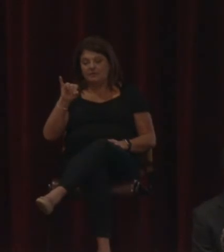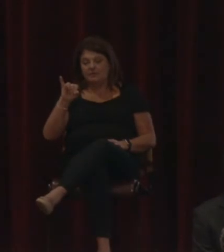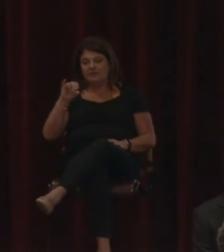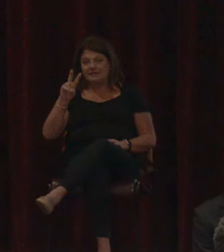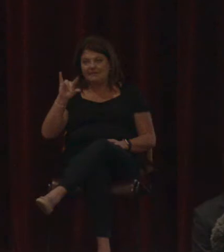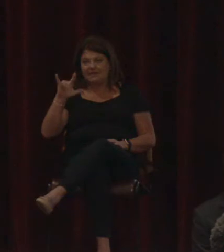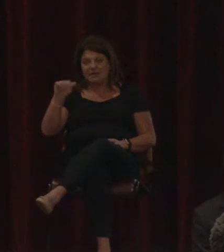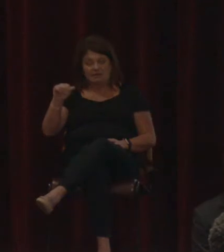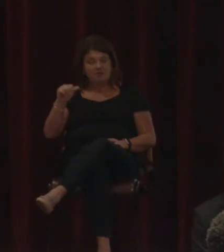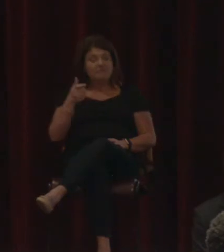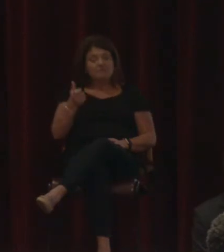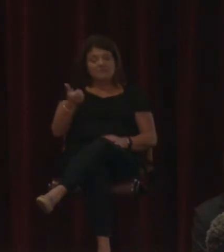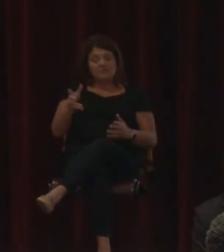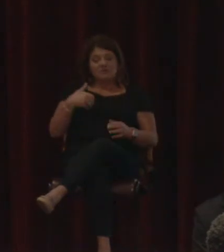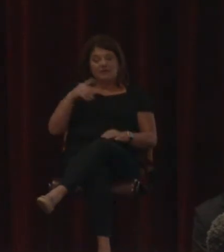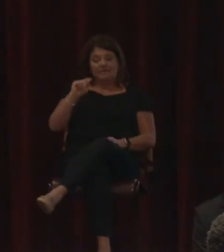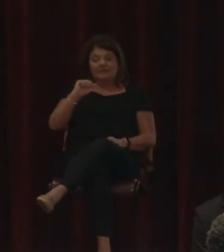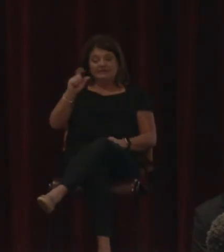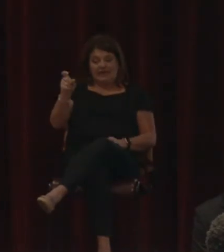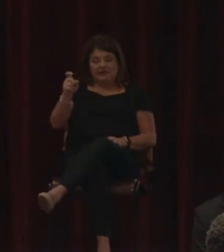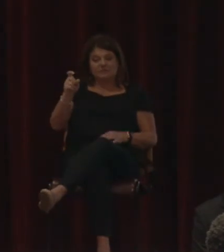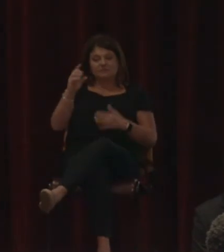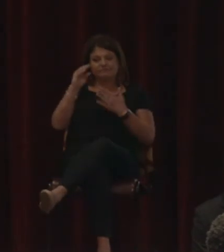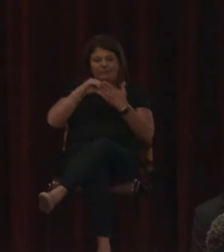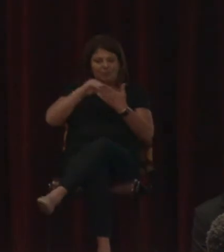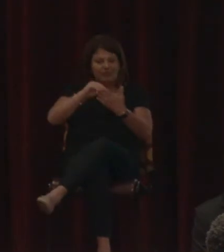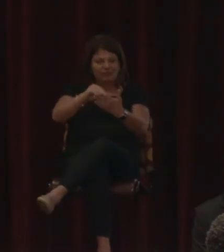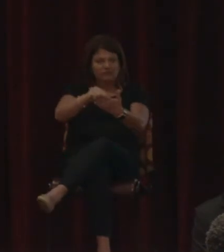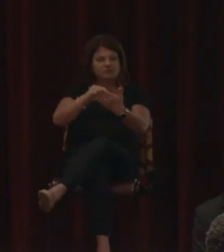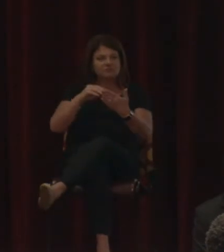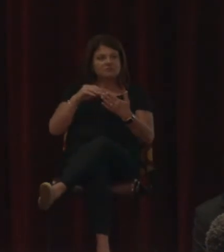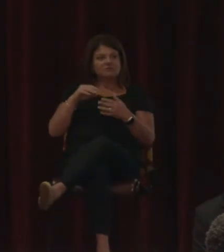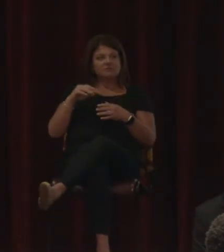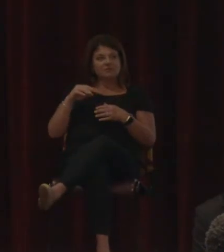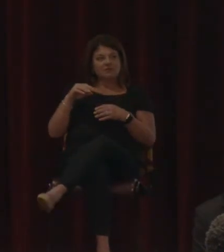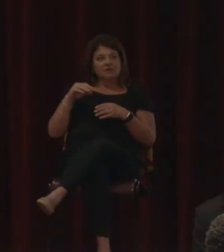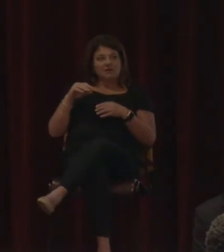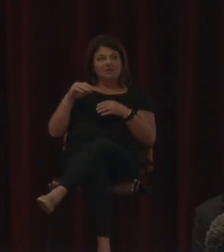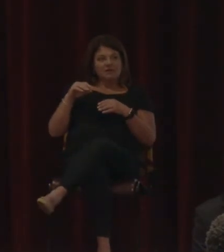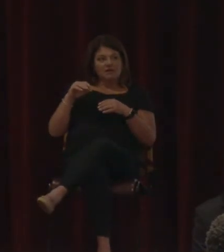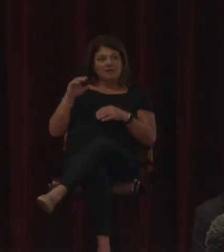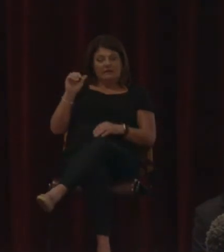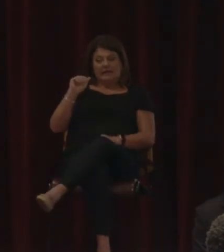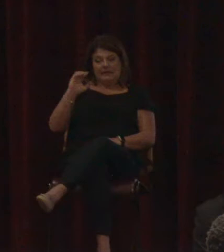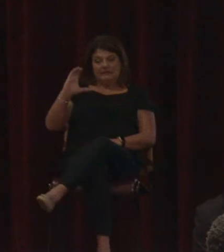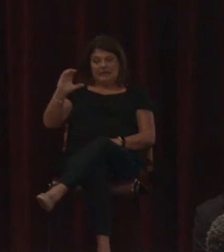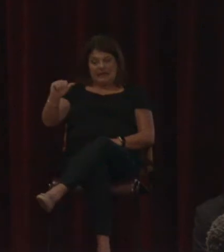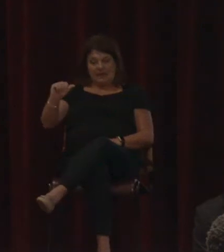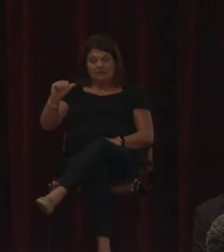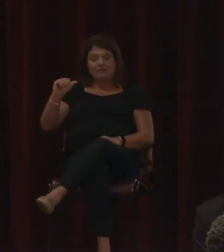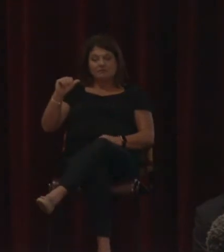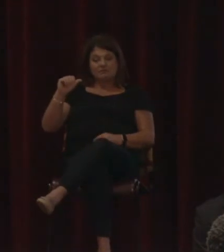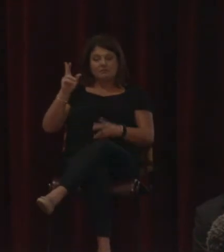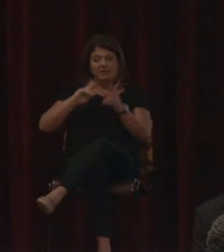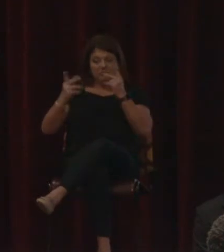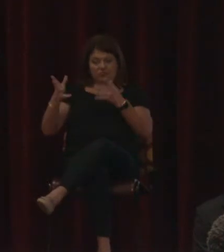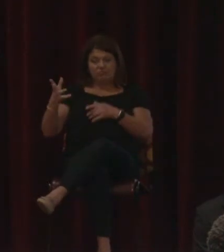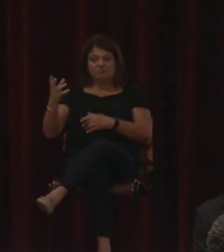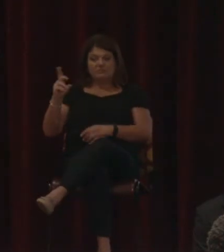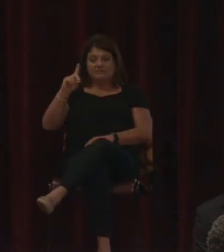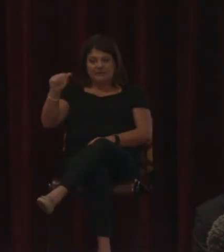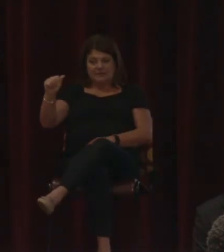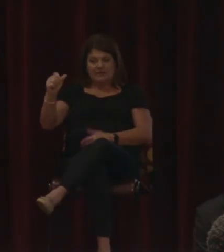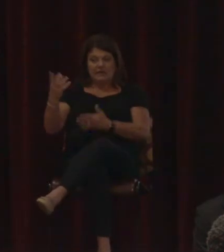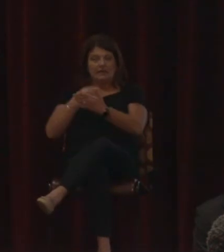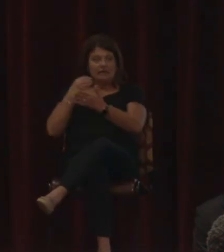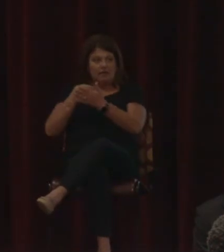the tax preparation, and I deal with the Affordable Care Act, and we help the people that are on disability income. It usually takes them 2 years